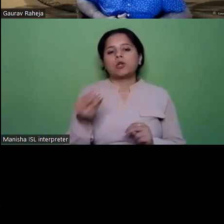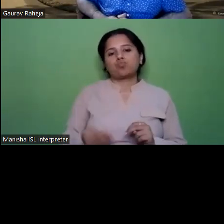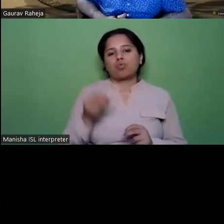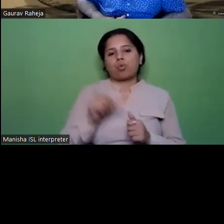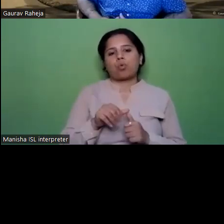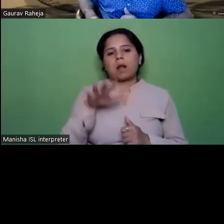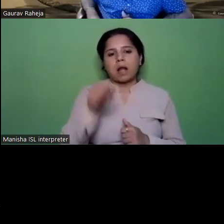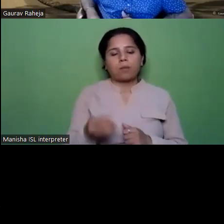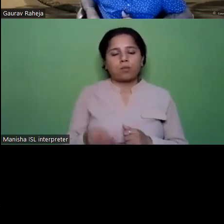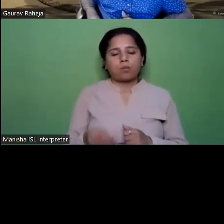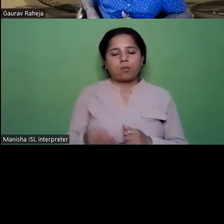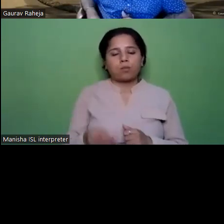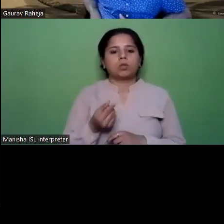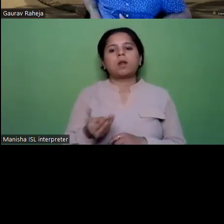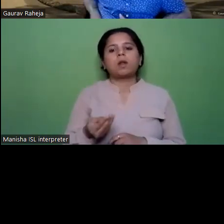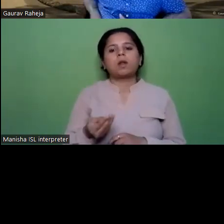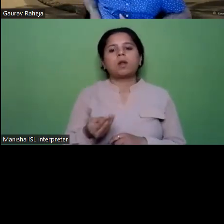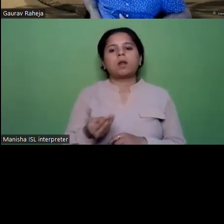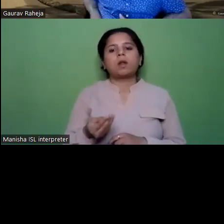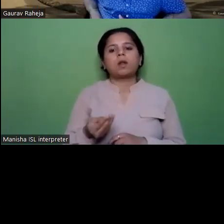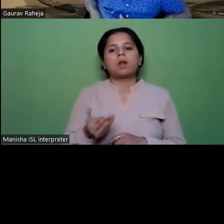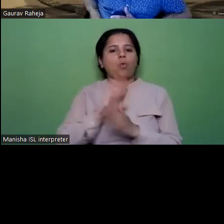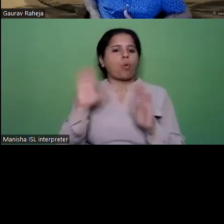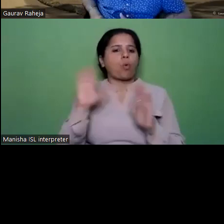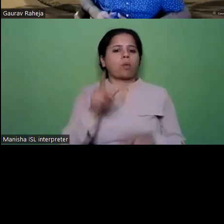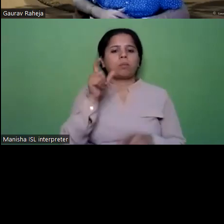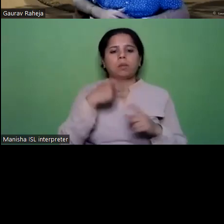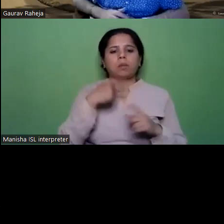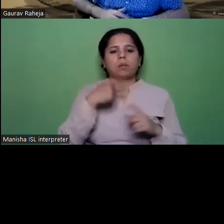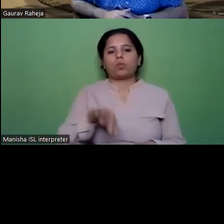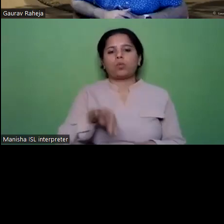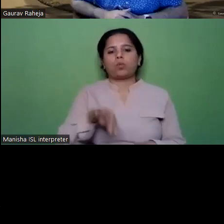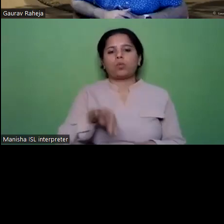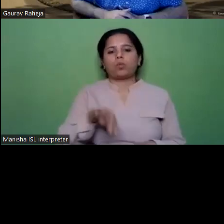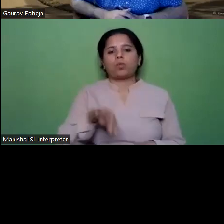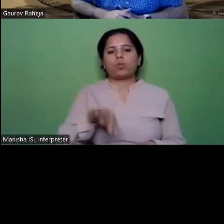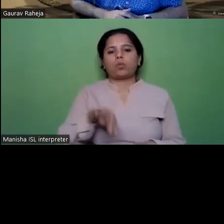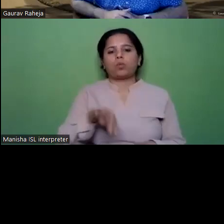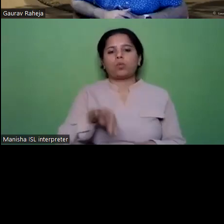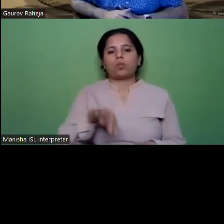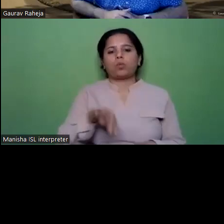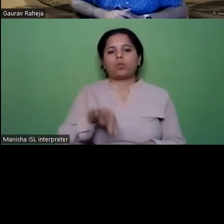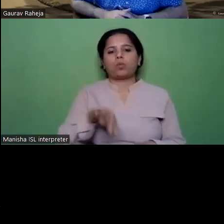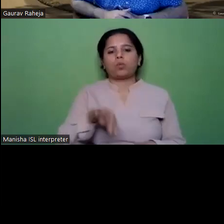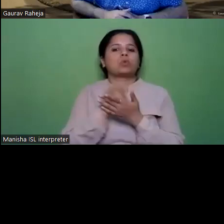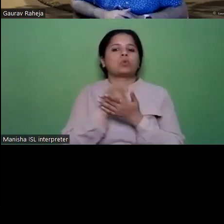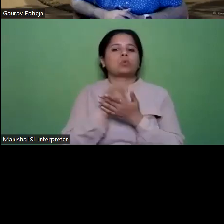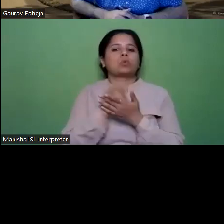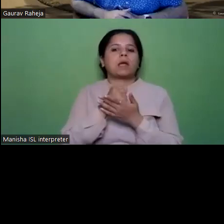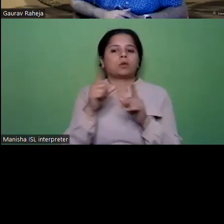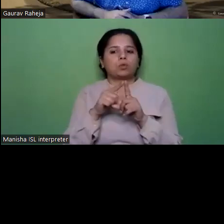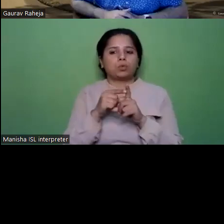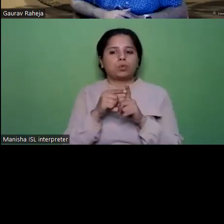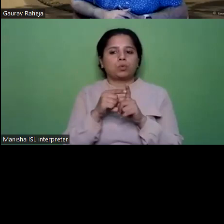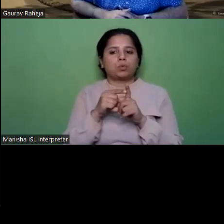usability, and I believe everyone will benefit from what we are trying to do. So it's a quick example to show